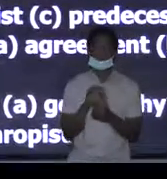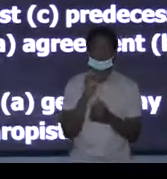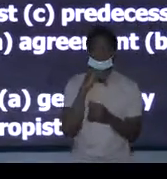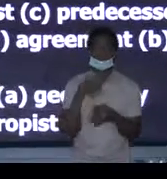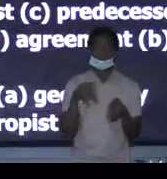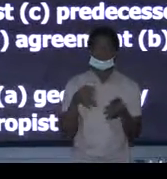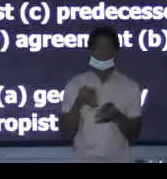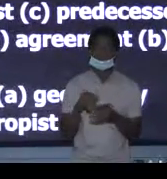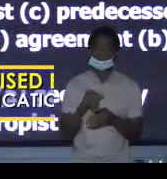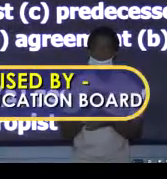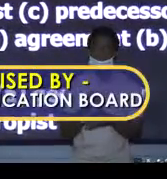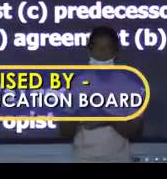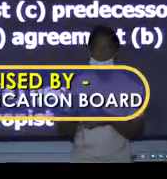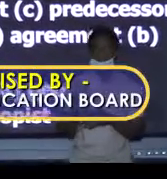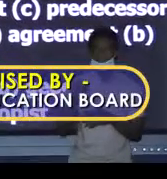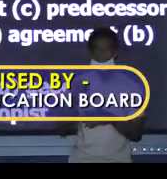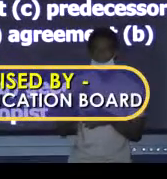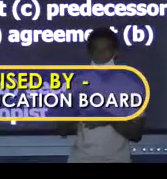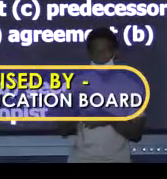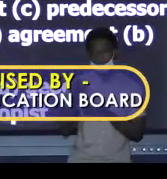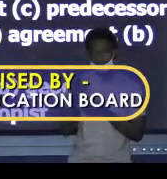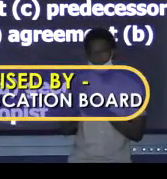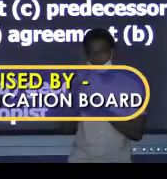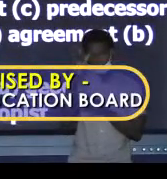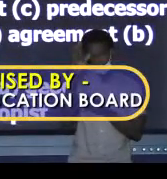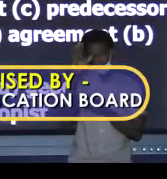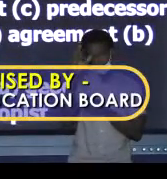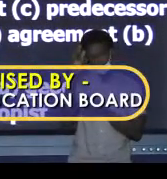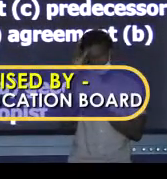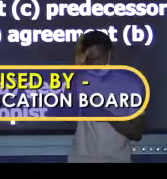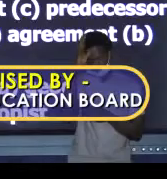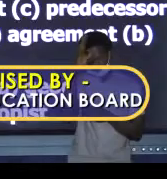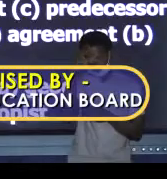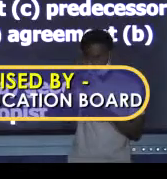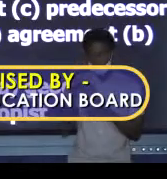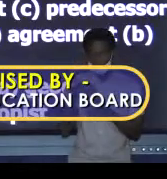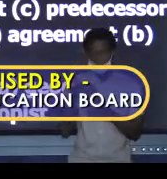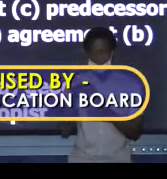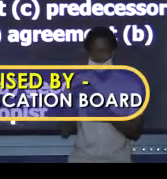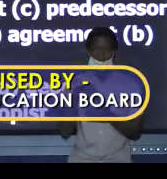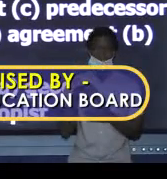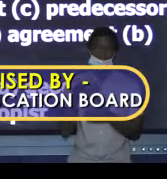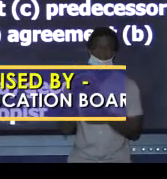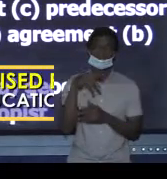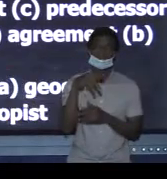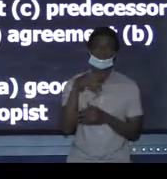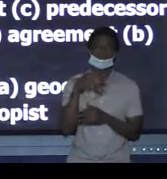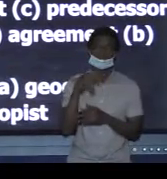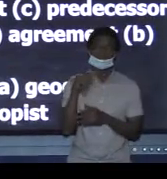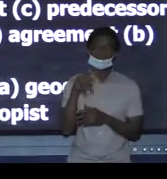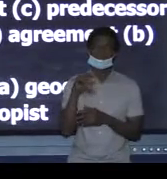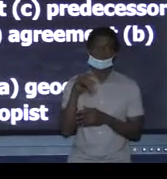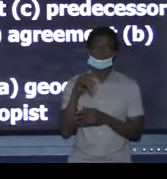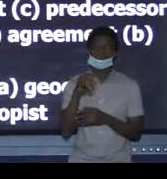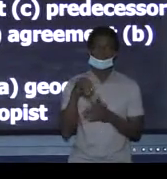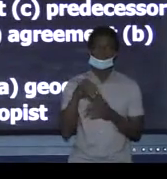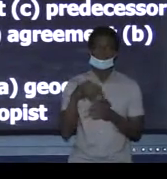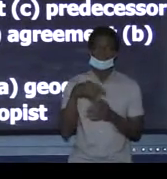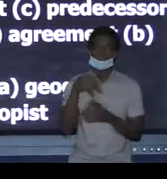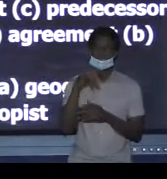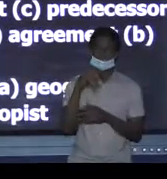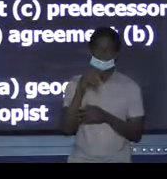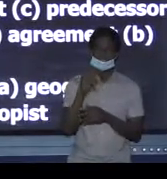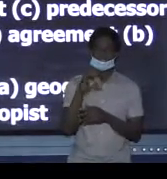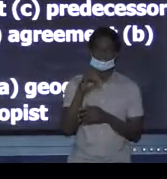in office. Is the person a godfather, B, philanthropist, or C, predecessor? What's